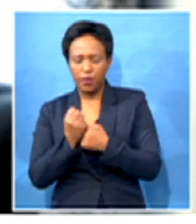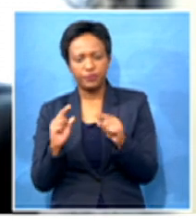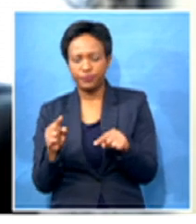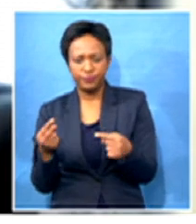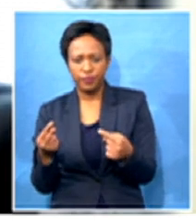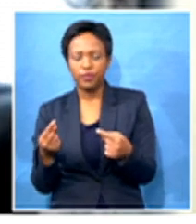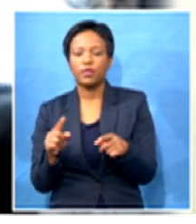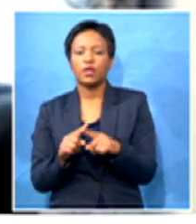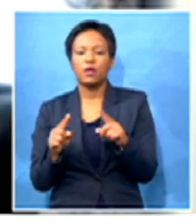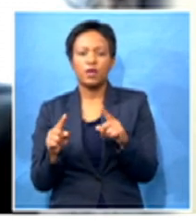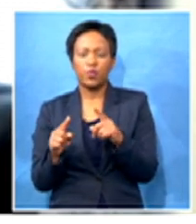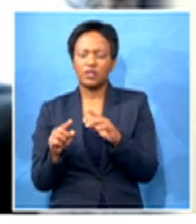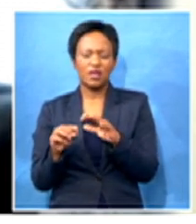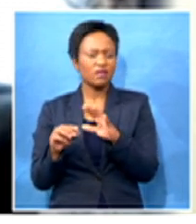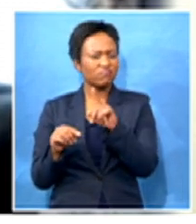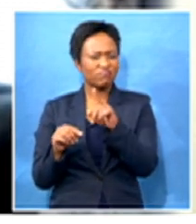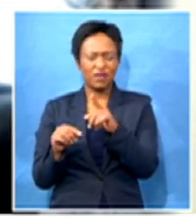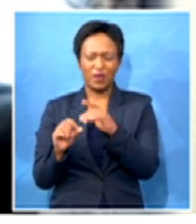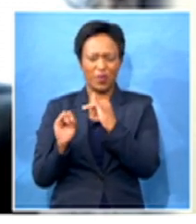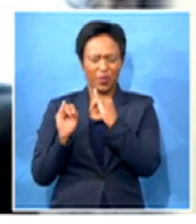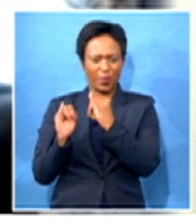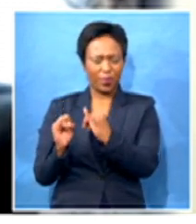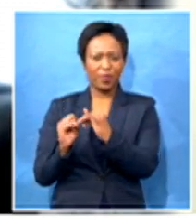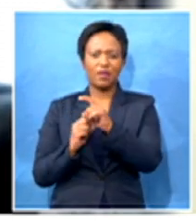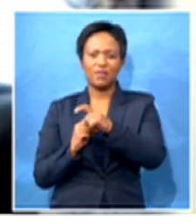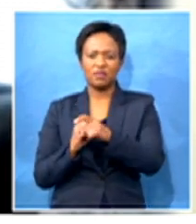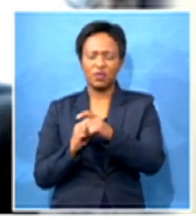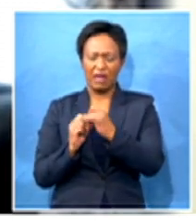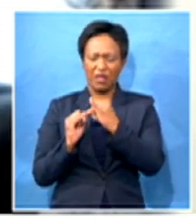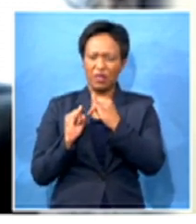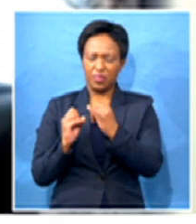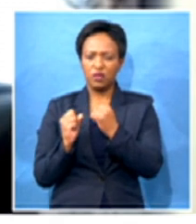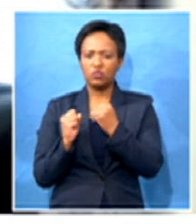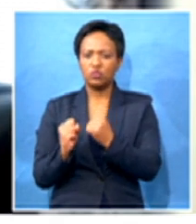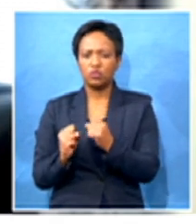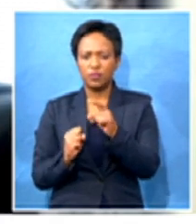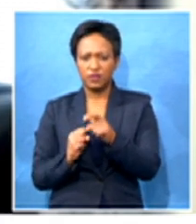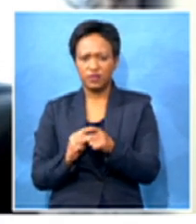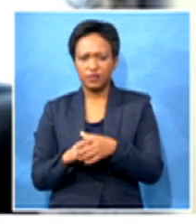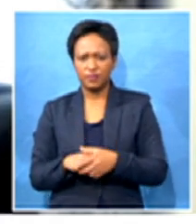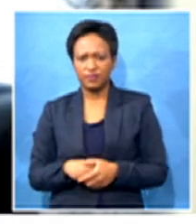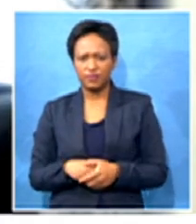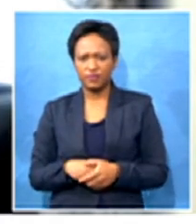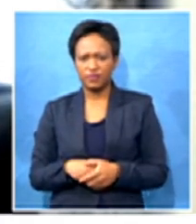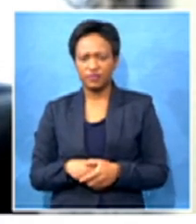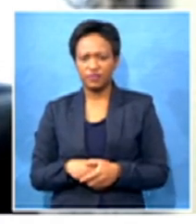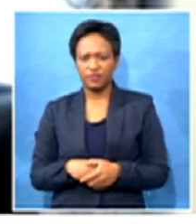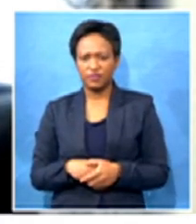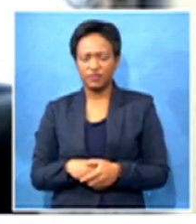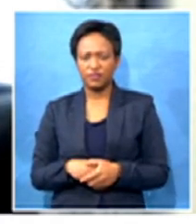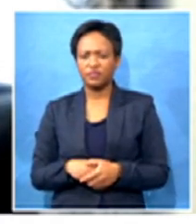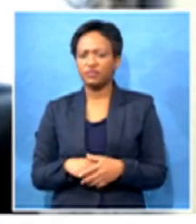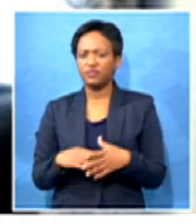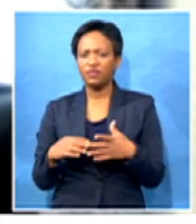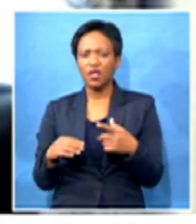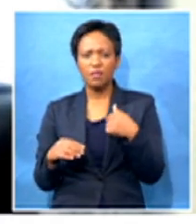We condemn it in strong terms. It should be condemned, and it doesn't have any